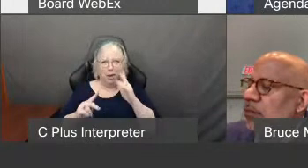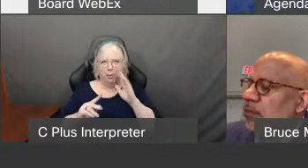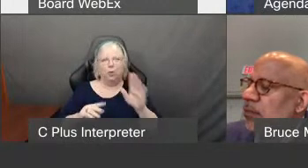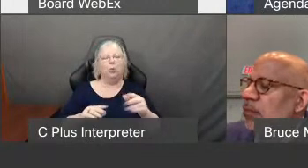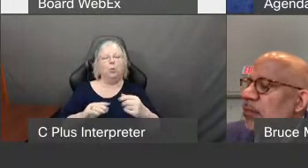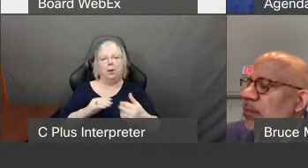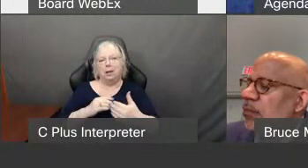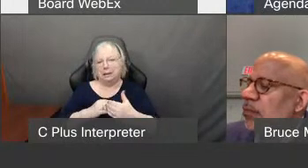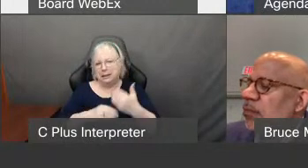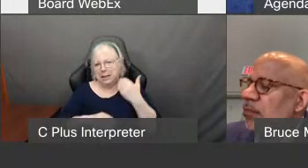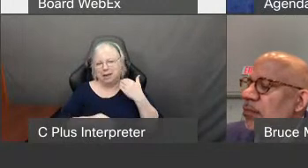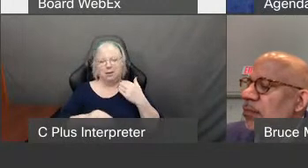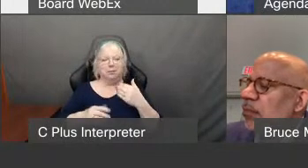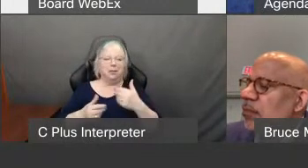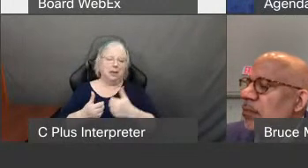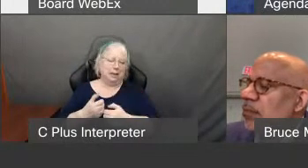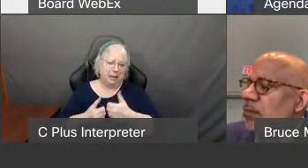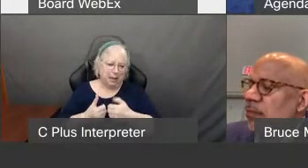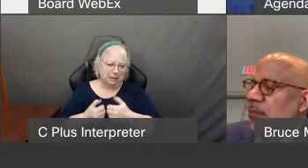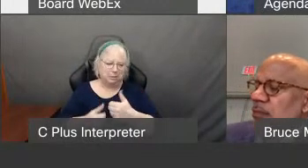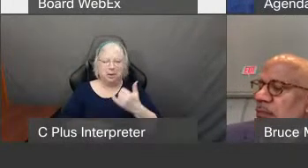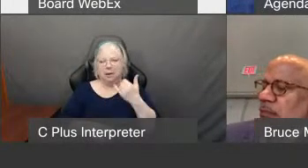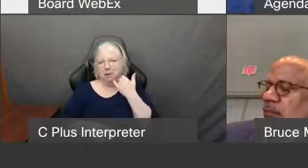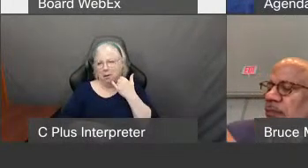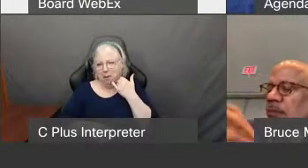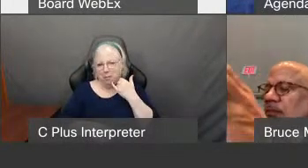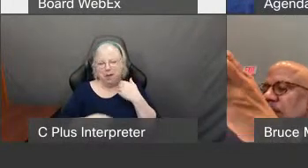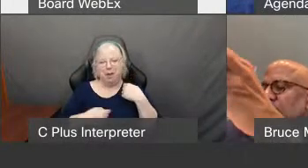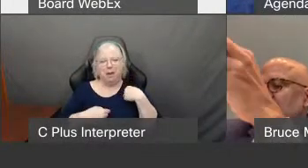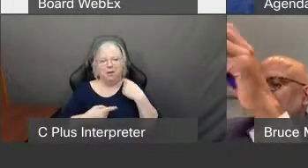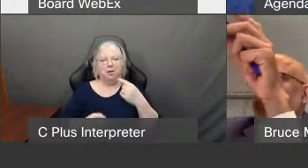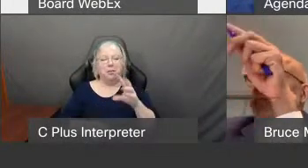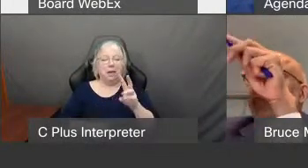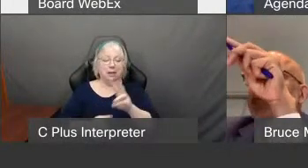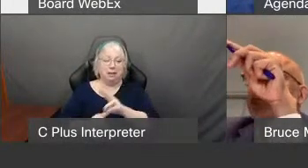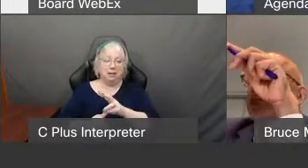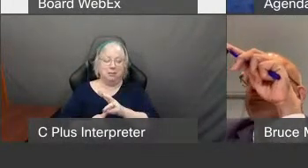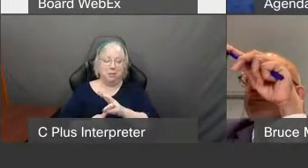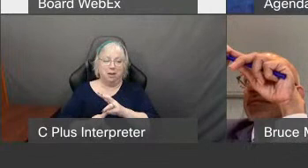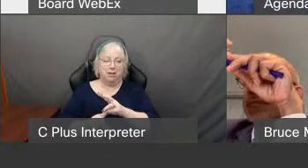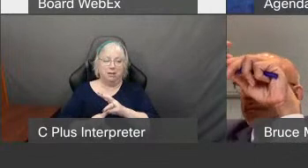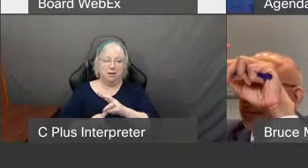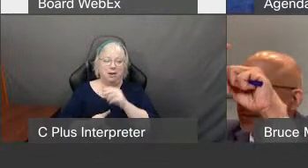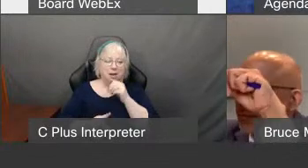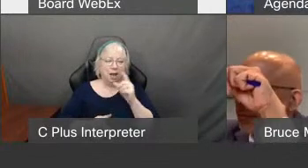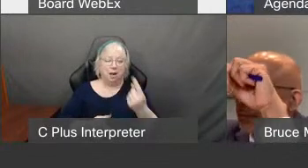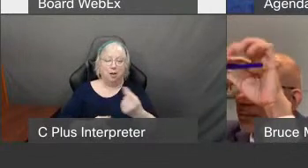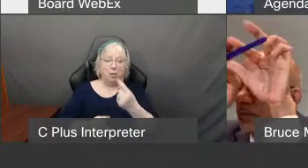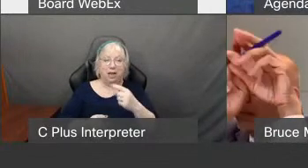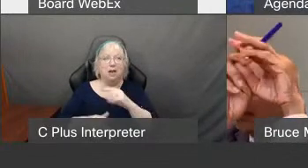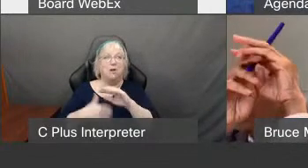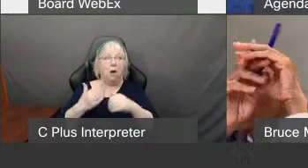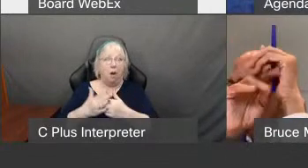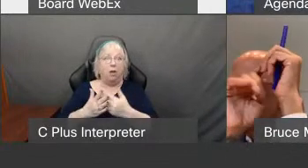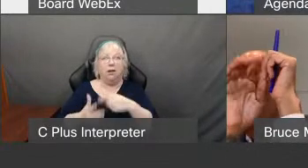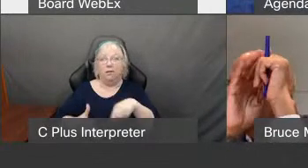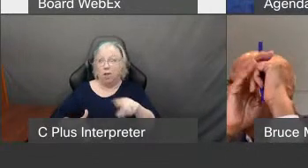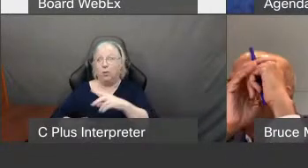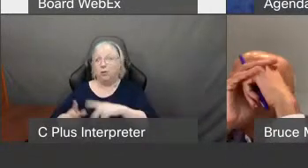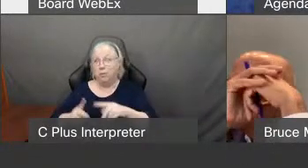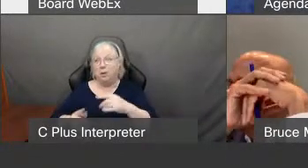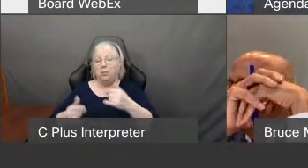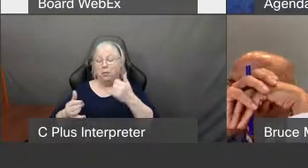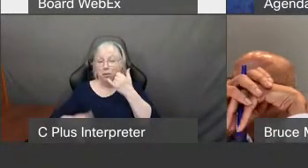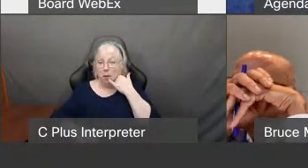me and everybody who was going to call me. And over the course of the last 6 months, not only have all of those folks called